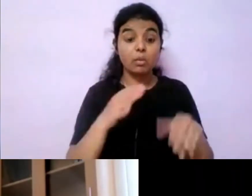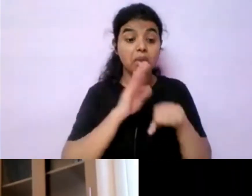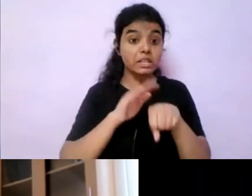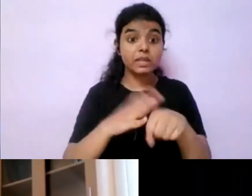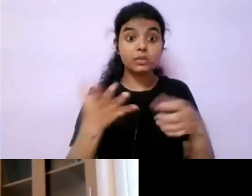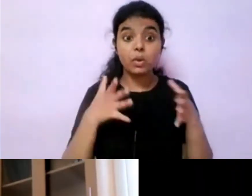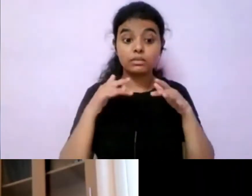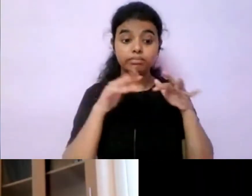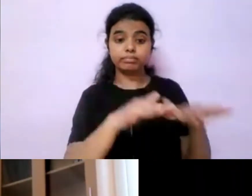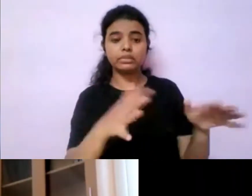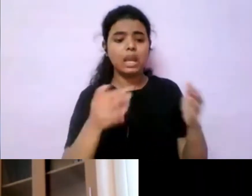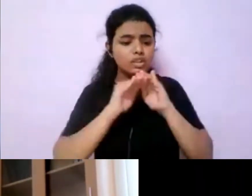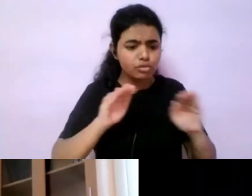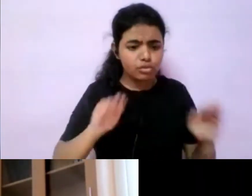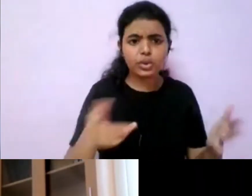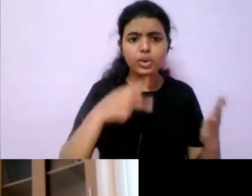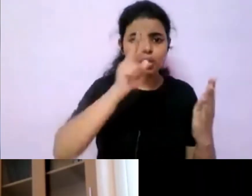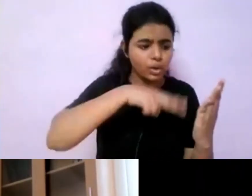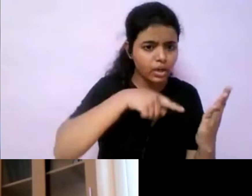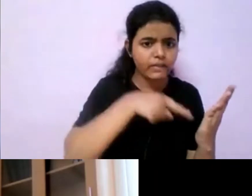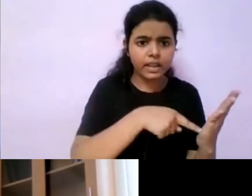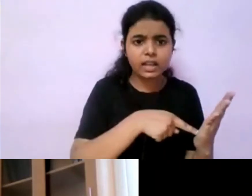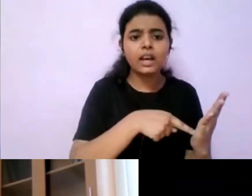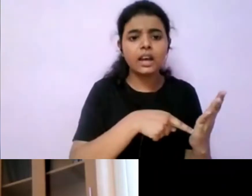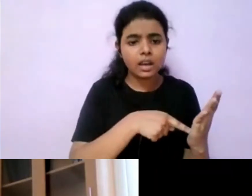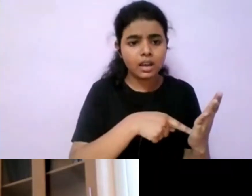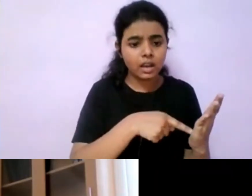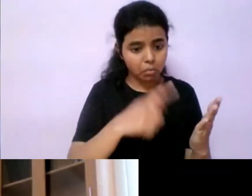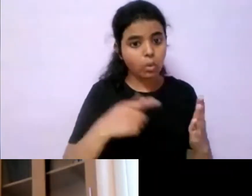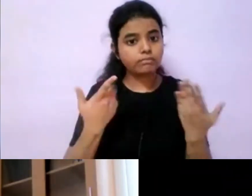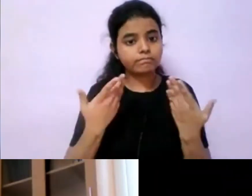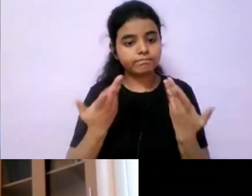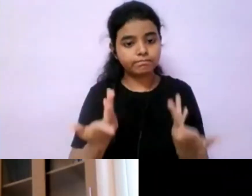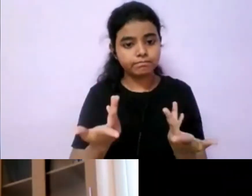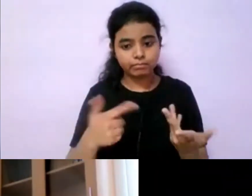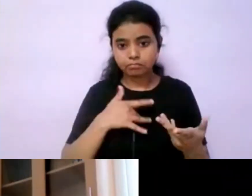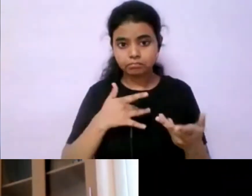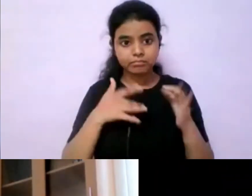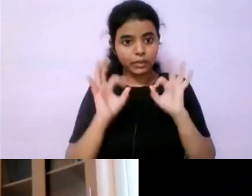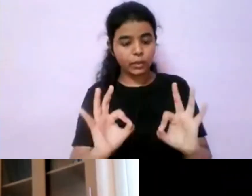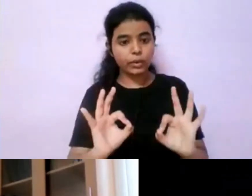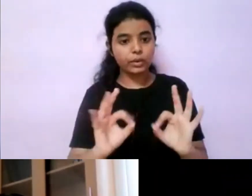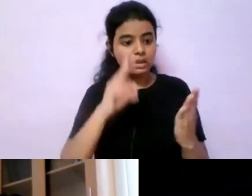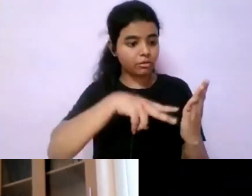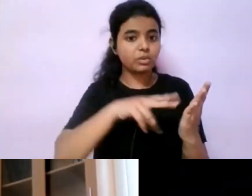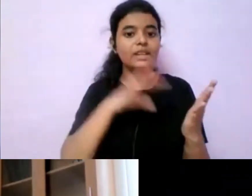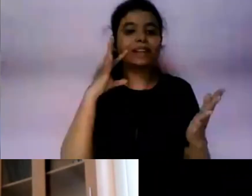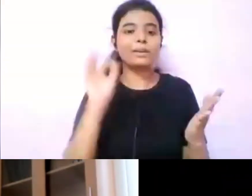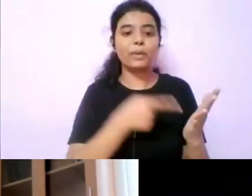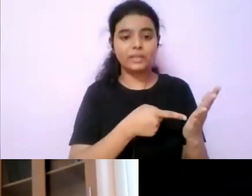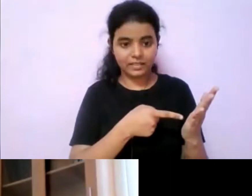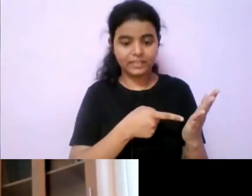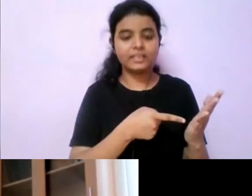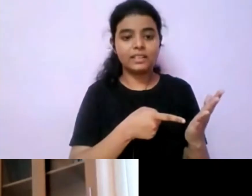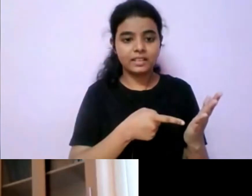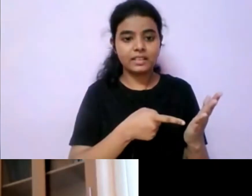if disabled children are reading this sort of literature, how does it make them feel about themselves? So I think it is a really important way of going through. But